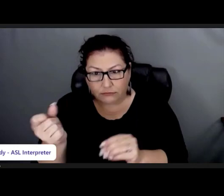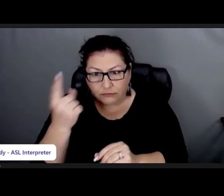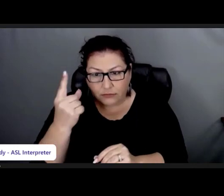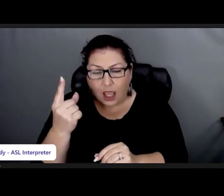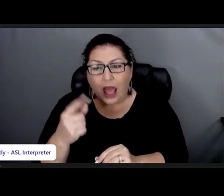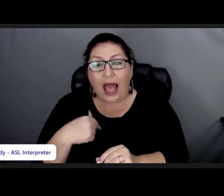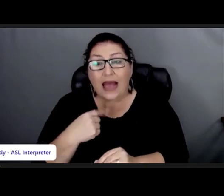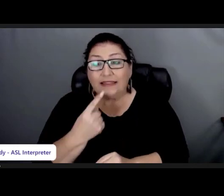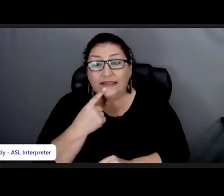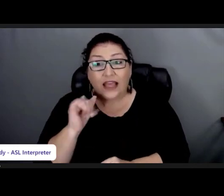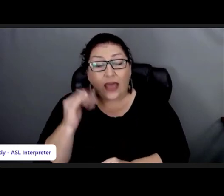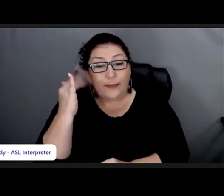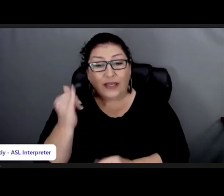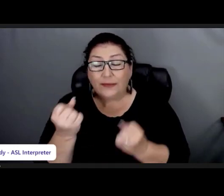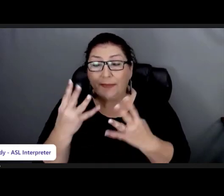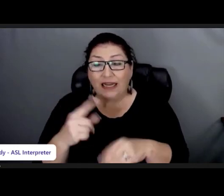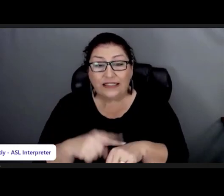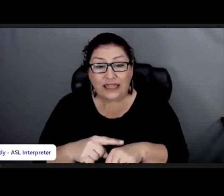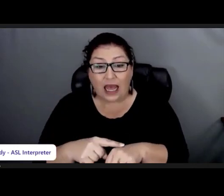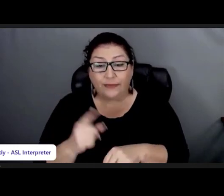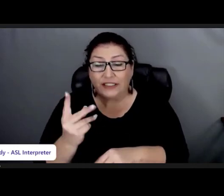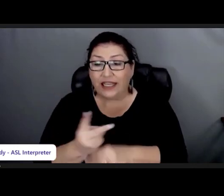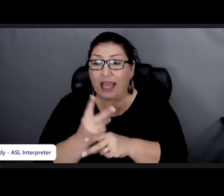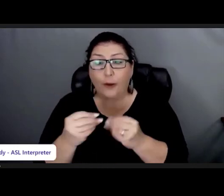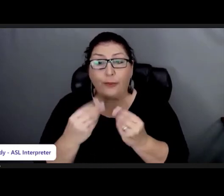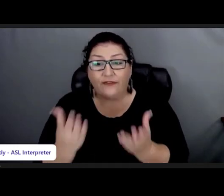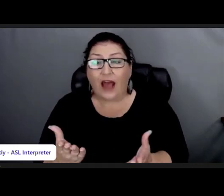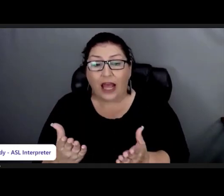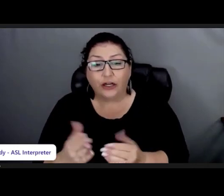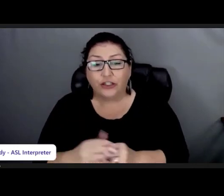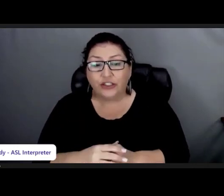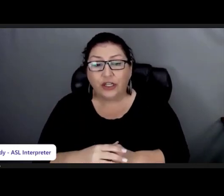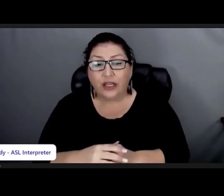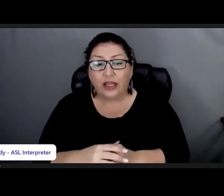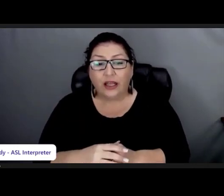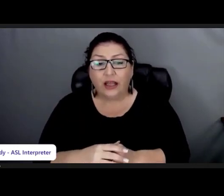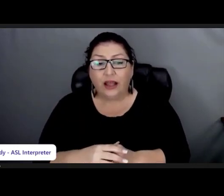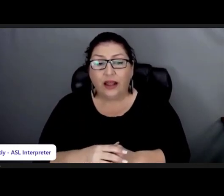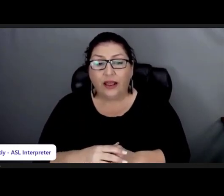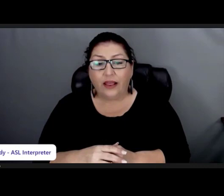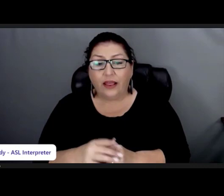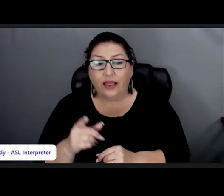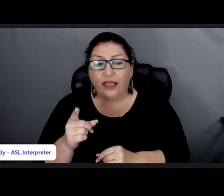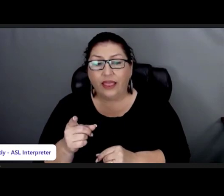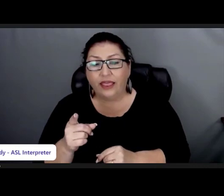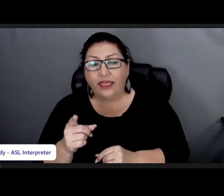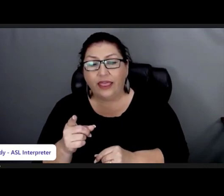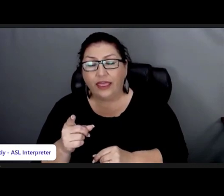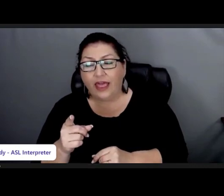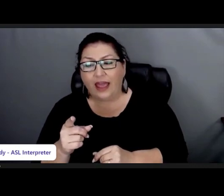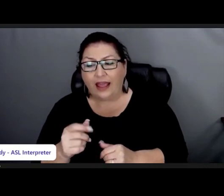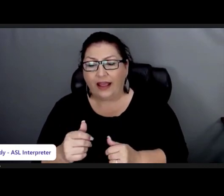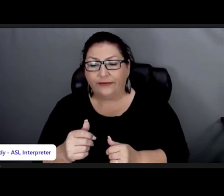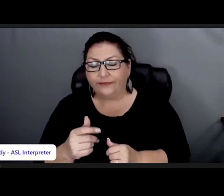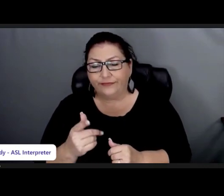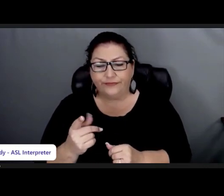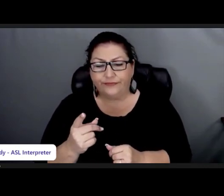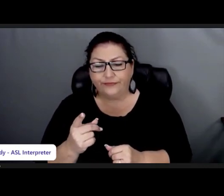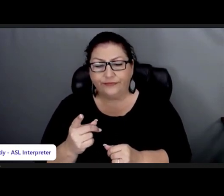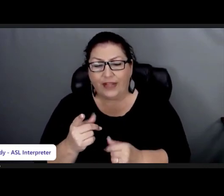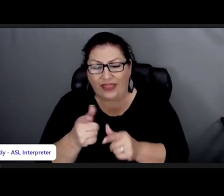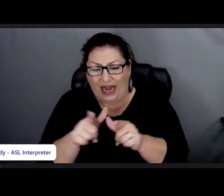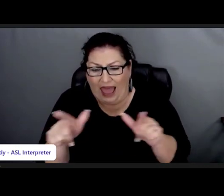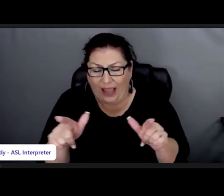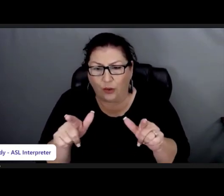a lot of times care providers live in this vocation of healthcare, and the language